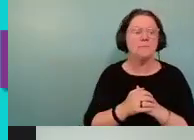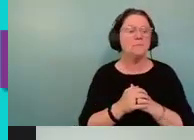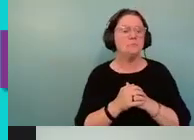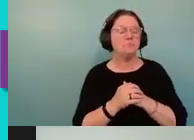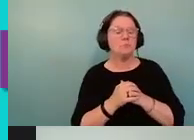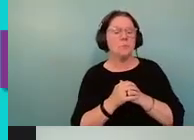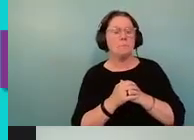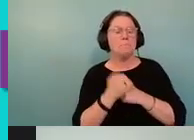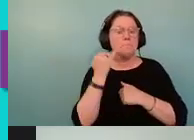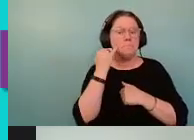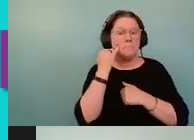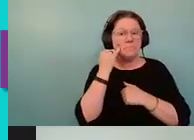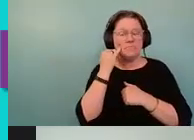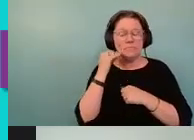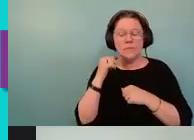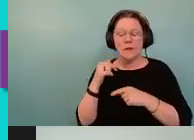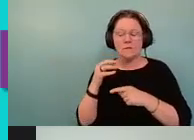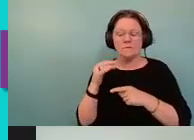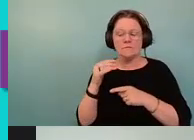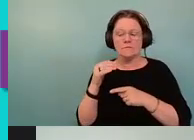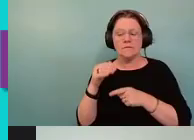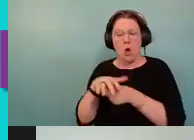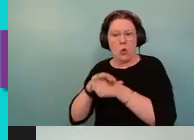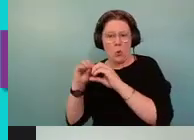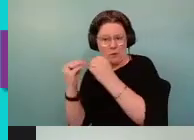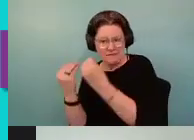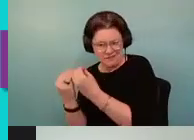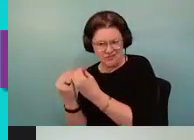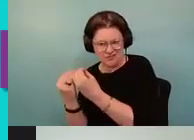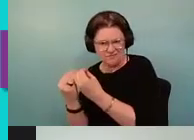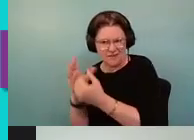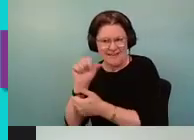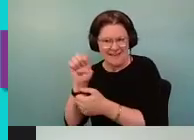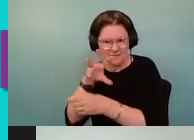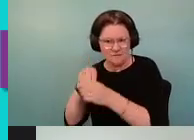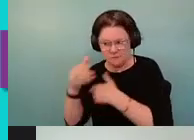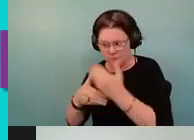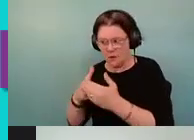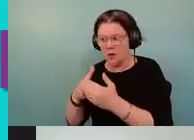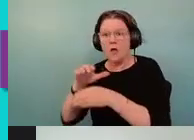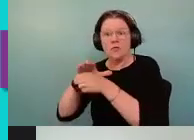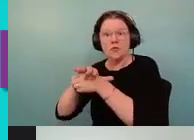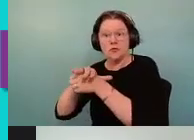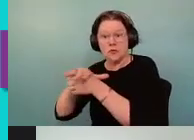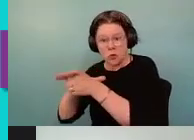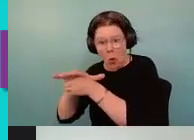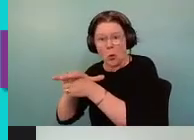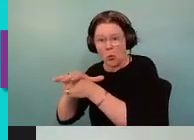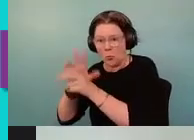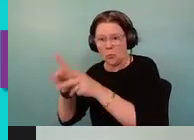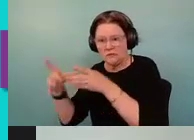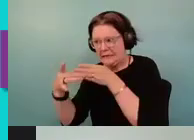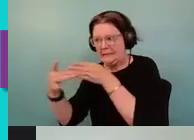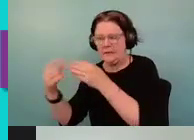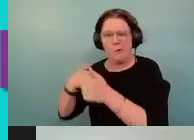when we're working a case with a local organization, the local advocate takes the lead, and then we're the background for